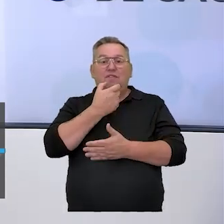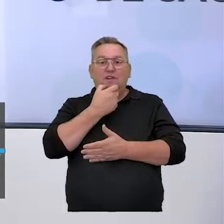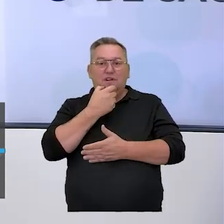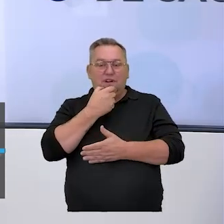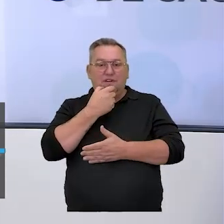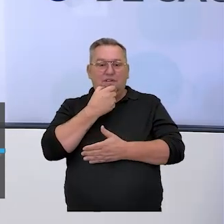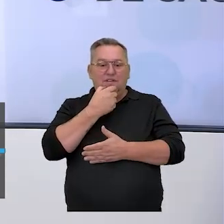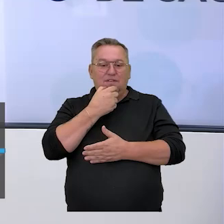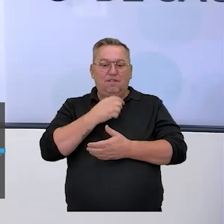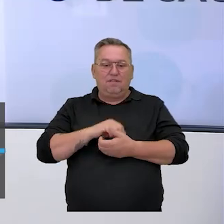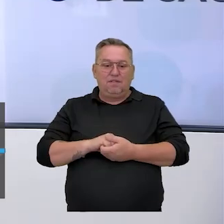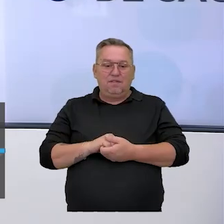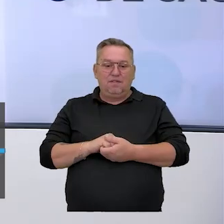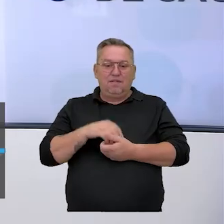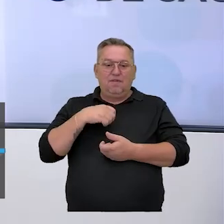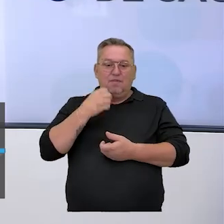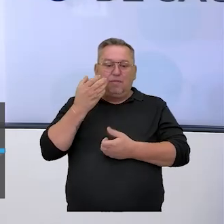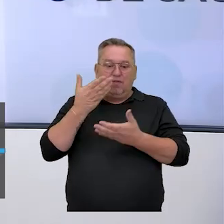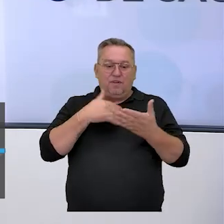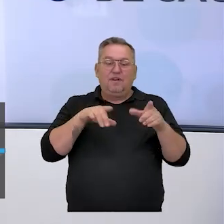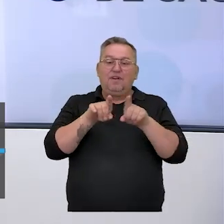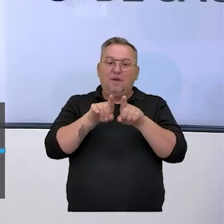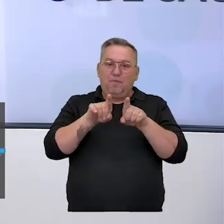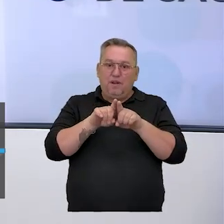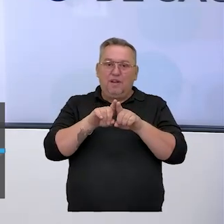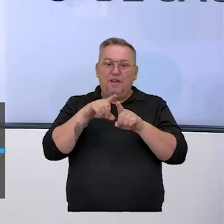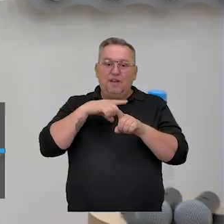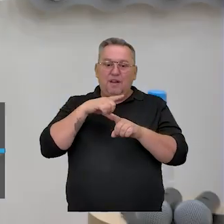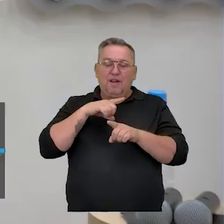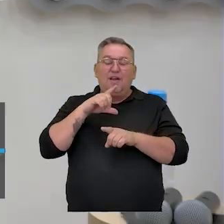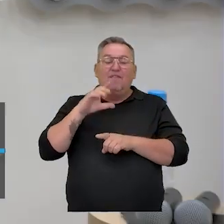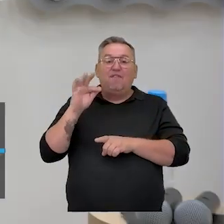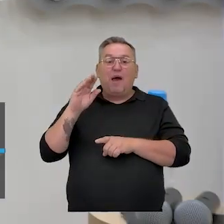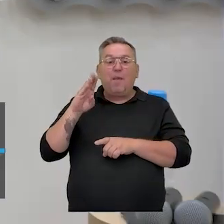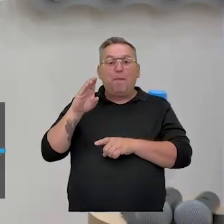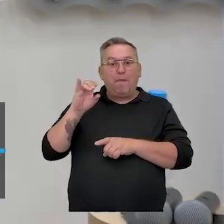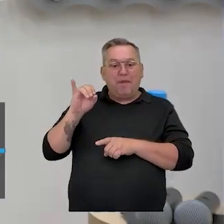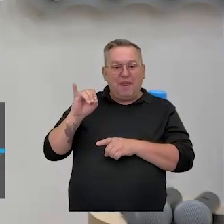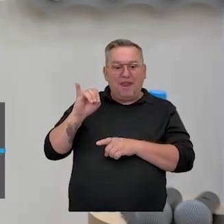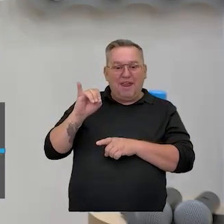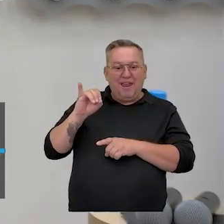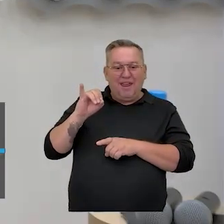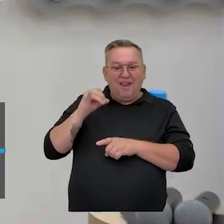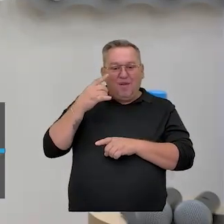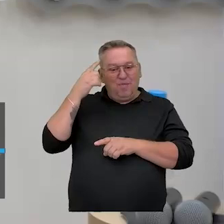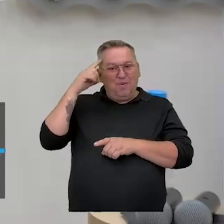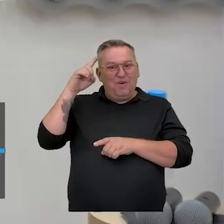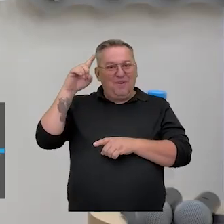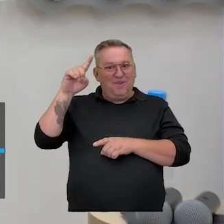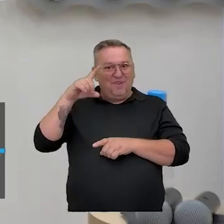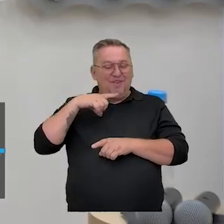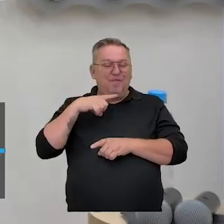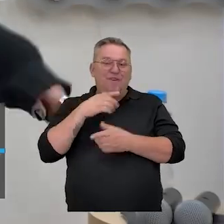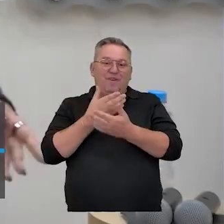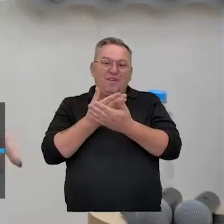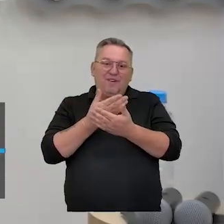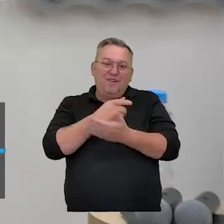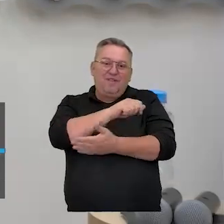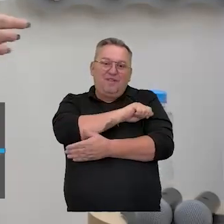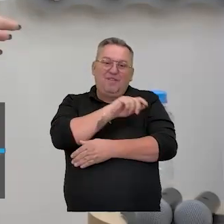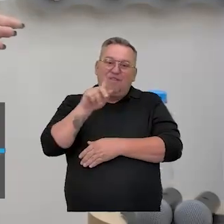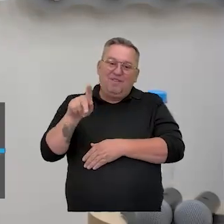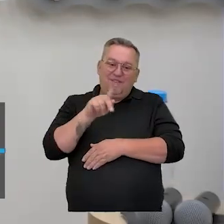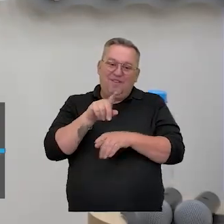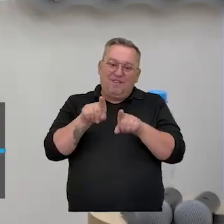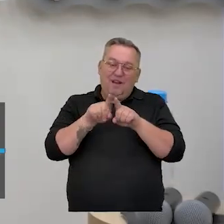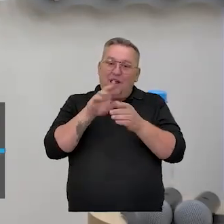here. And here with me I have Fabiana. Good morning, Fabi. Good morning, students. Good morning, teachers,